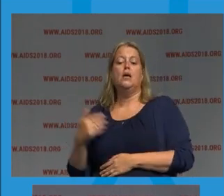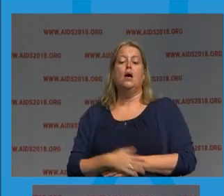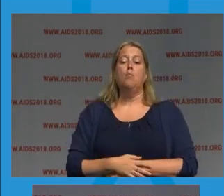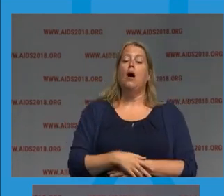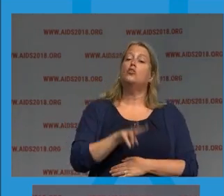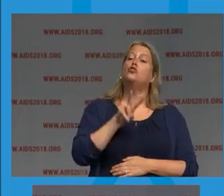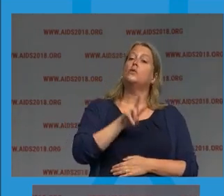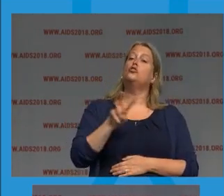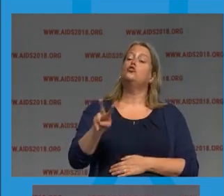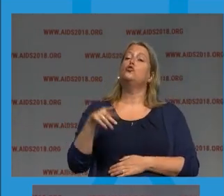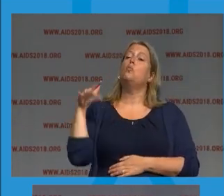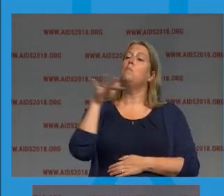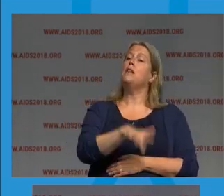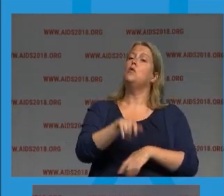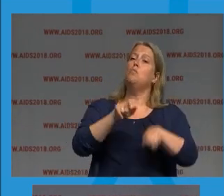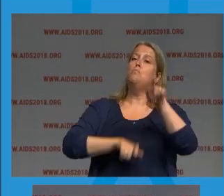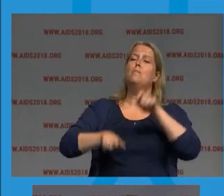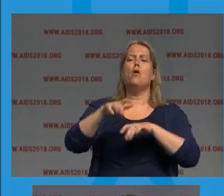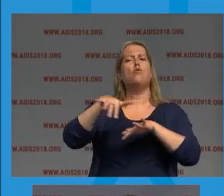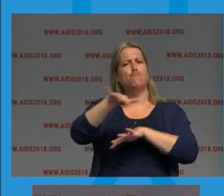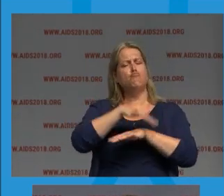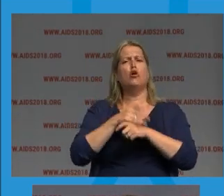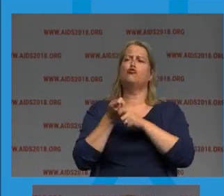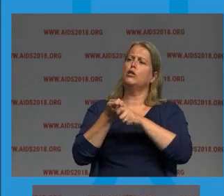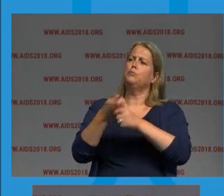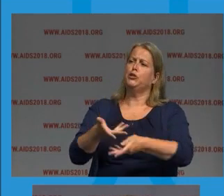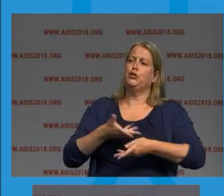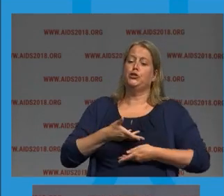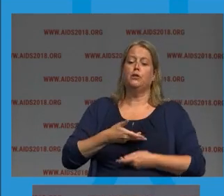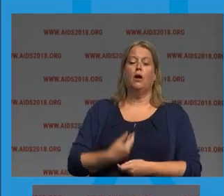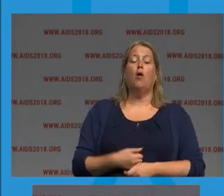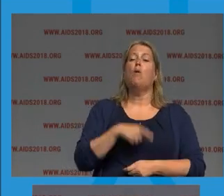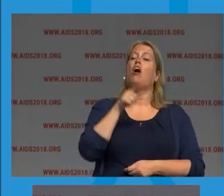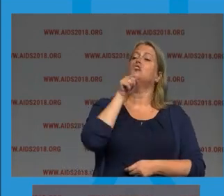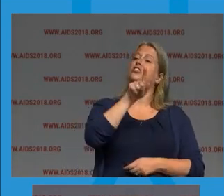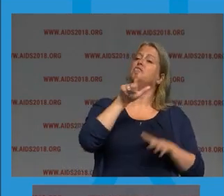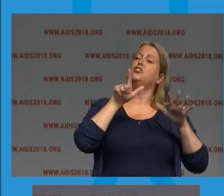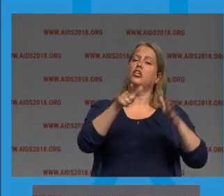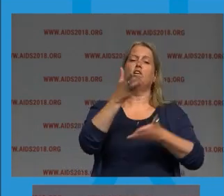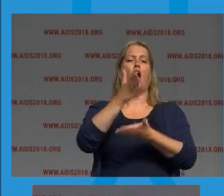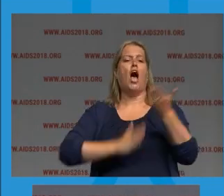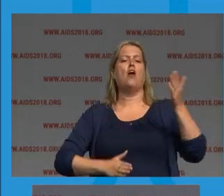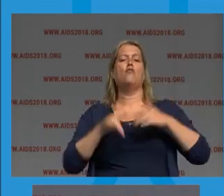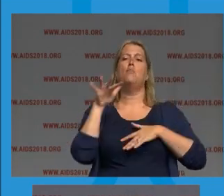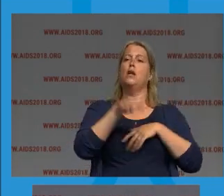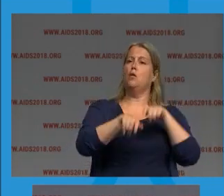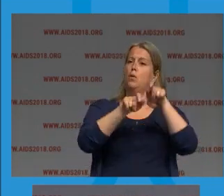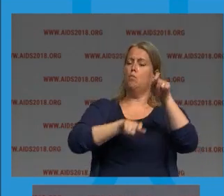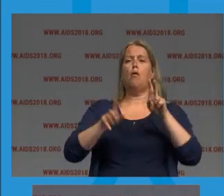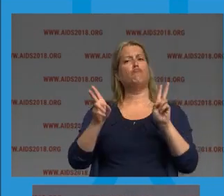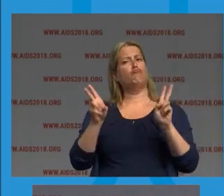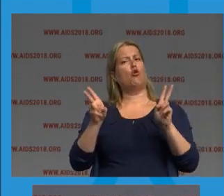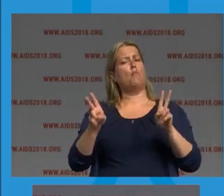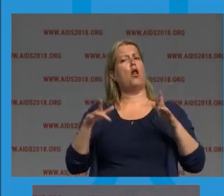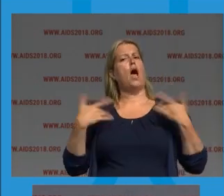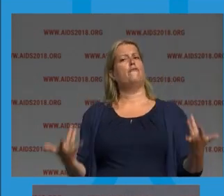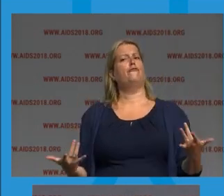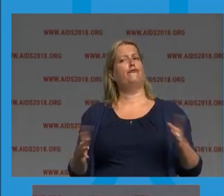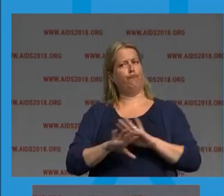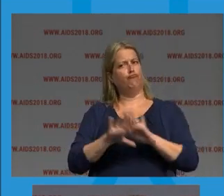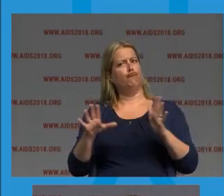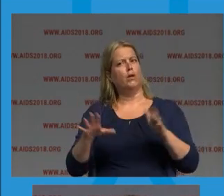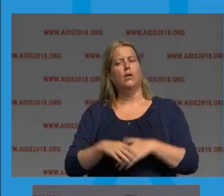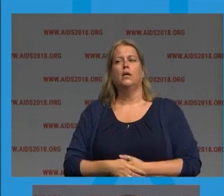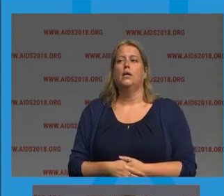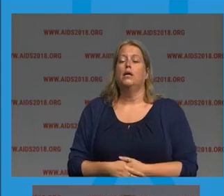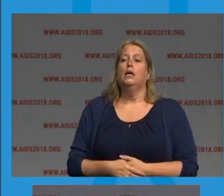treatment, of whom about 17.5 million are living normal lives with viral suppression. But the talk today is really going